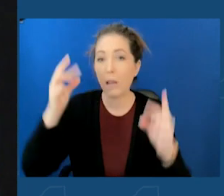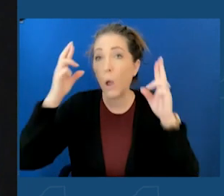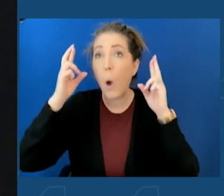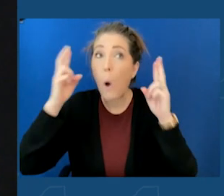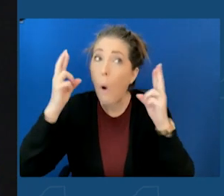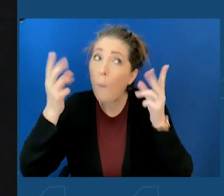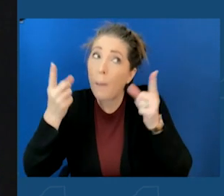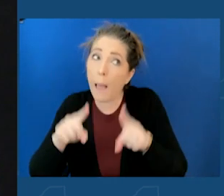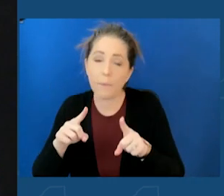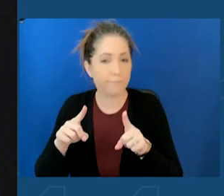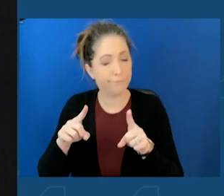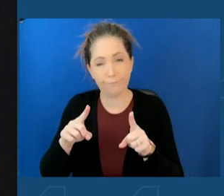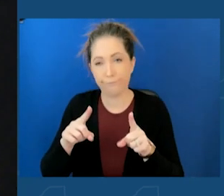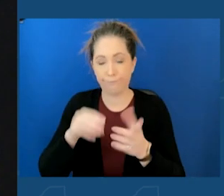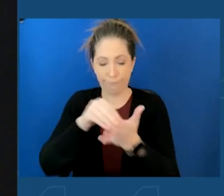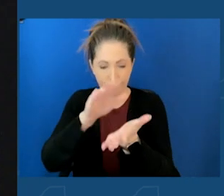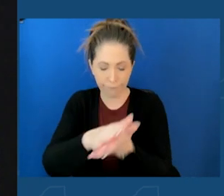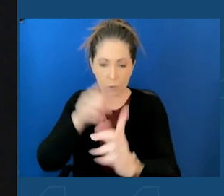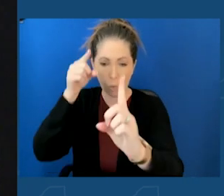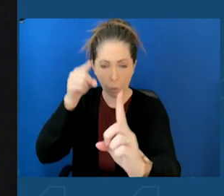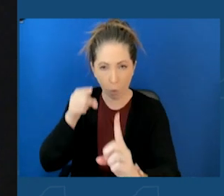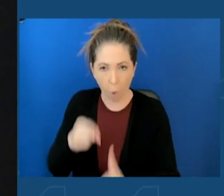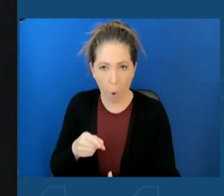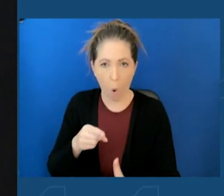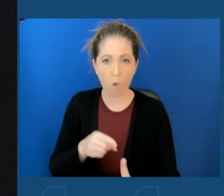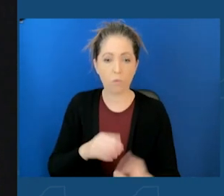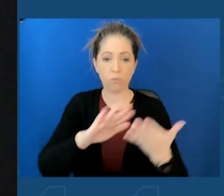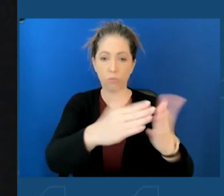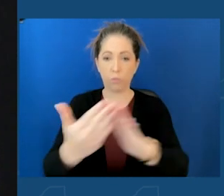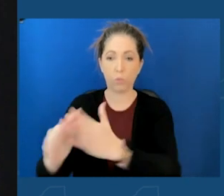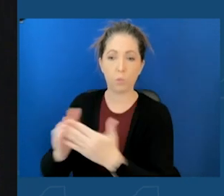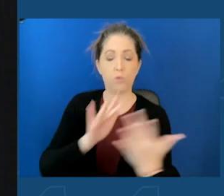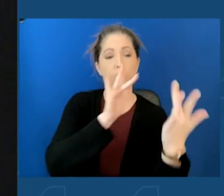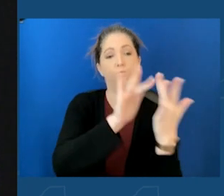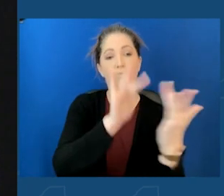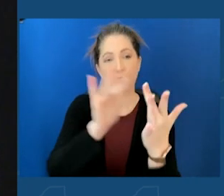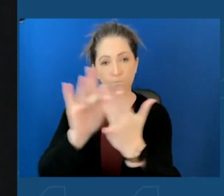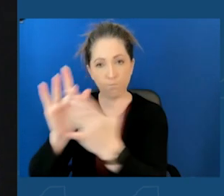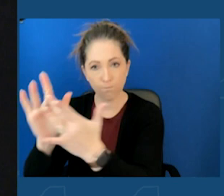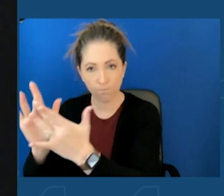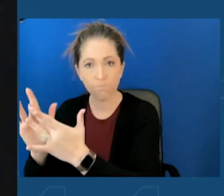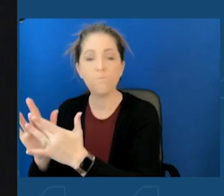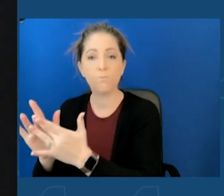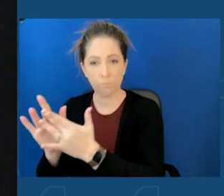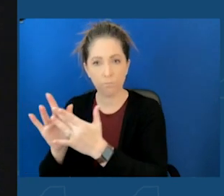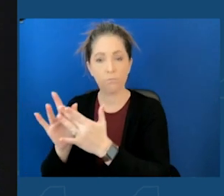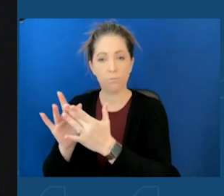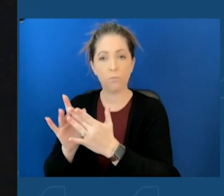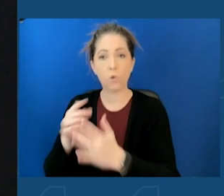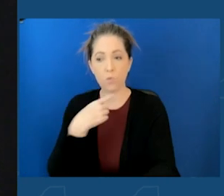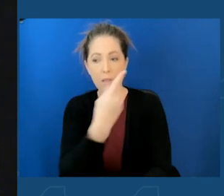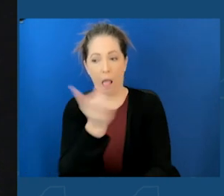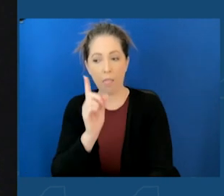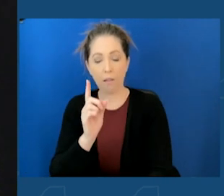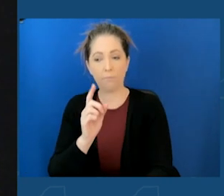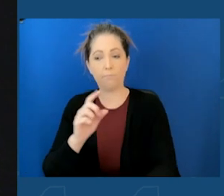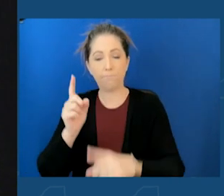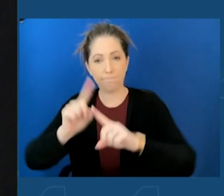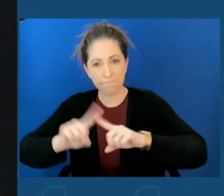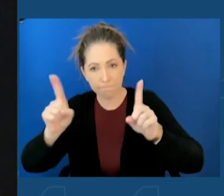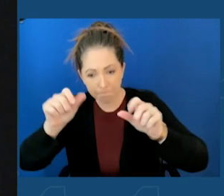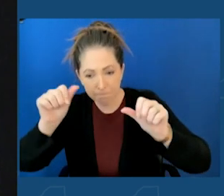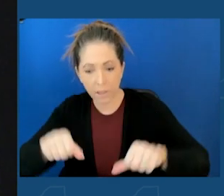out goals. You reach out to communities that aren't used to being reached out to, and you also can say we can make a difference. But let's lead them by the